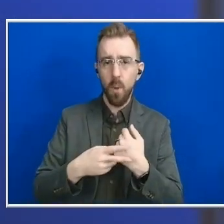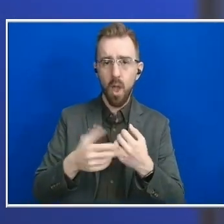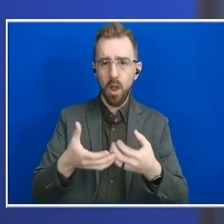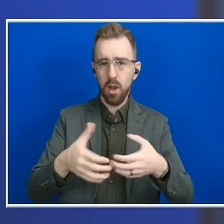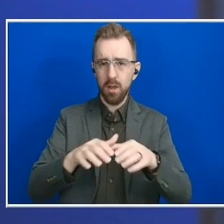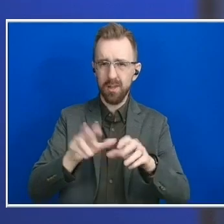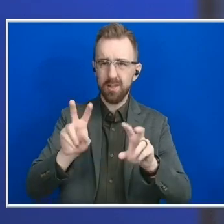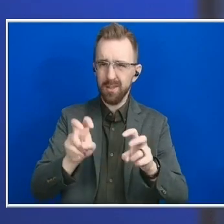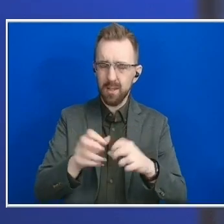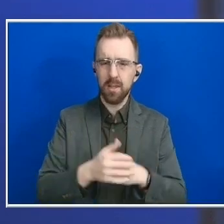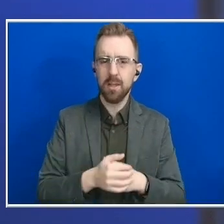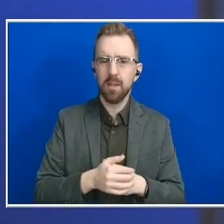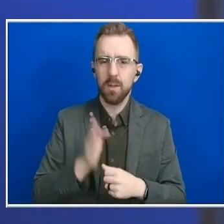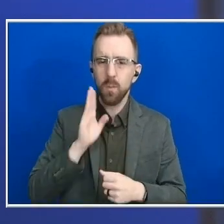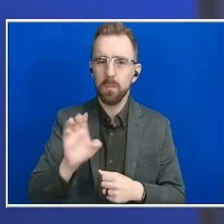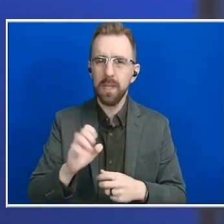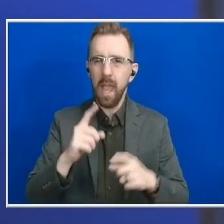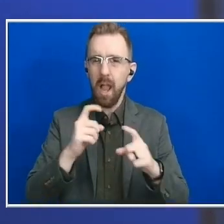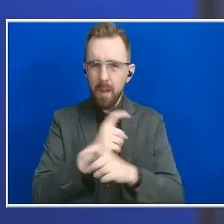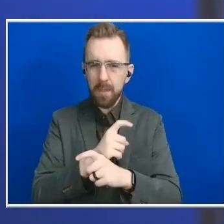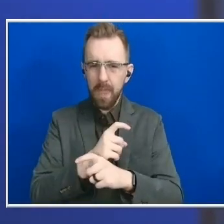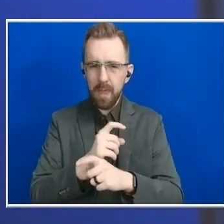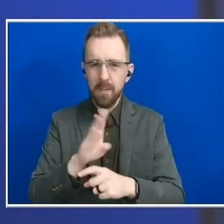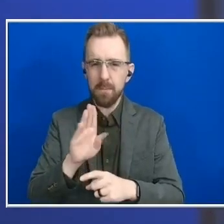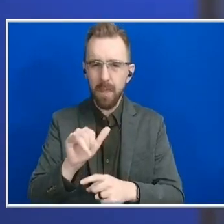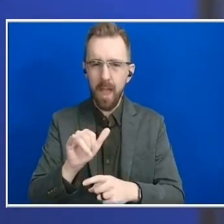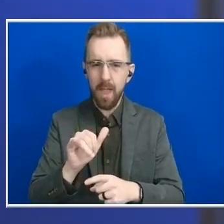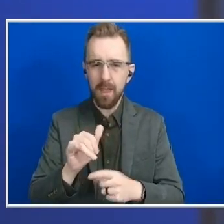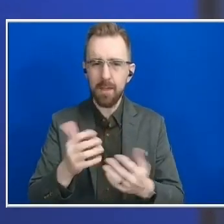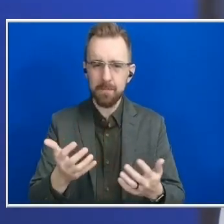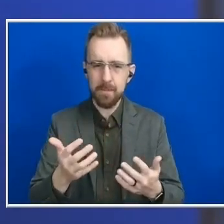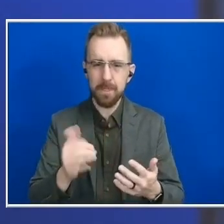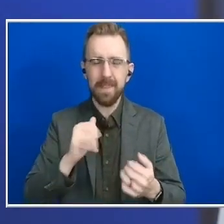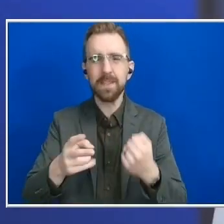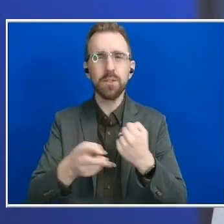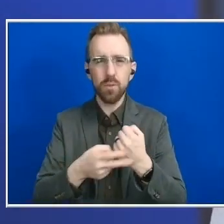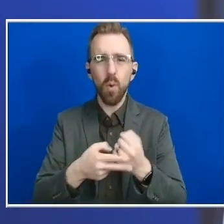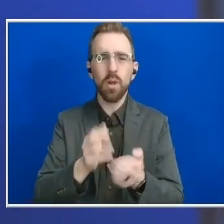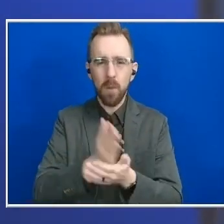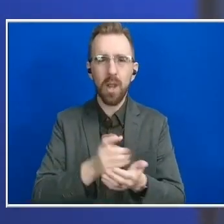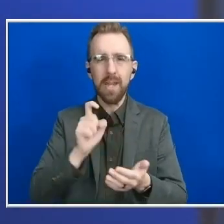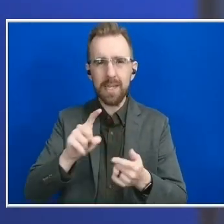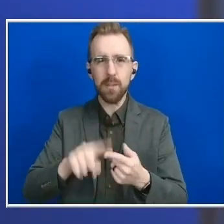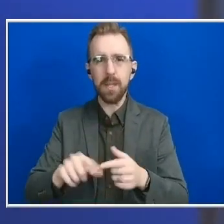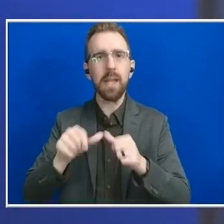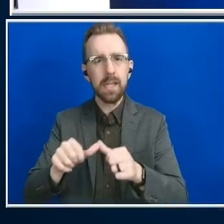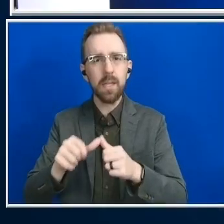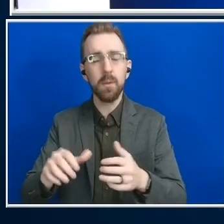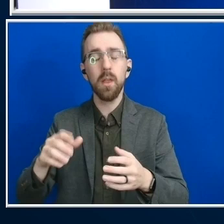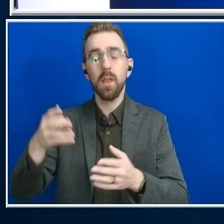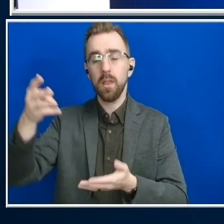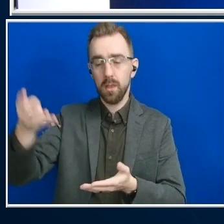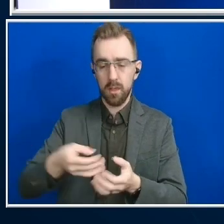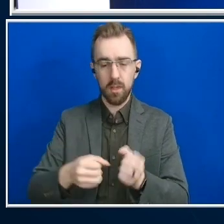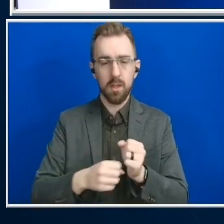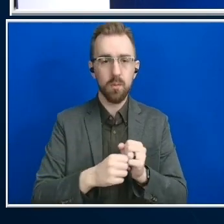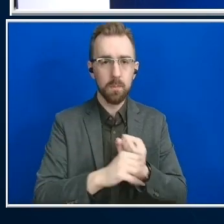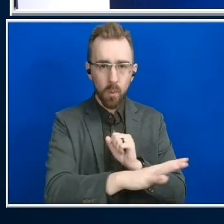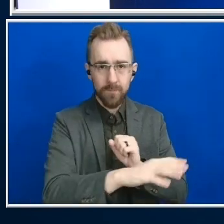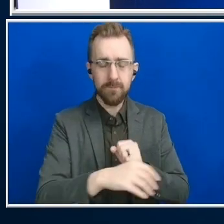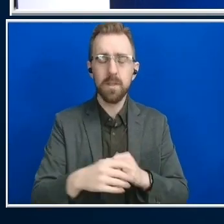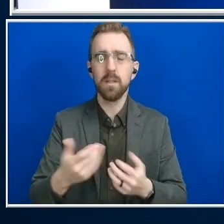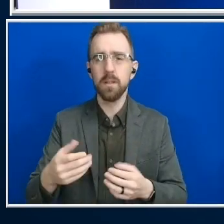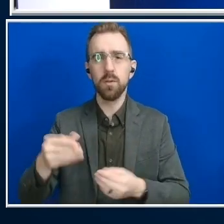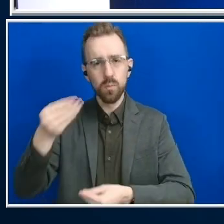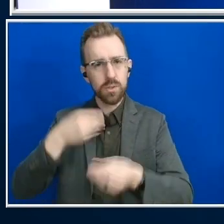would be complicated by, it would be a storage compartment. Yeah. It needs continuous removal. Drainage. Yes, recirculating. Gotcha.